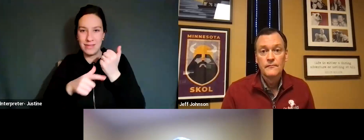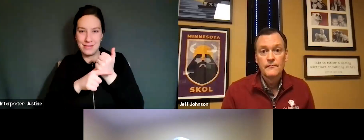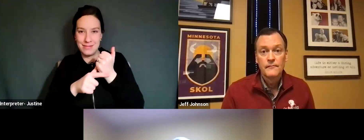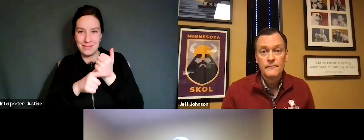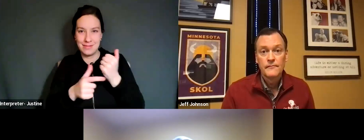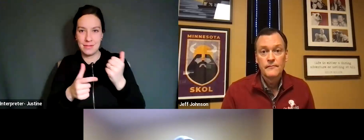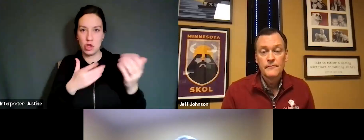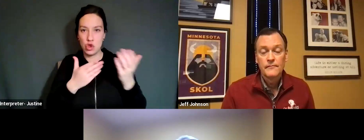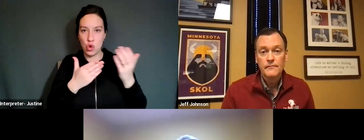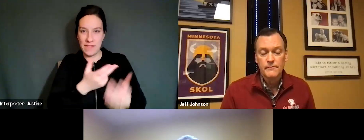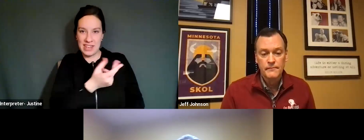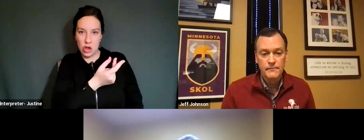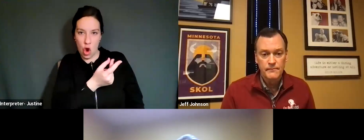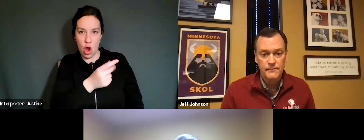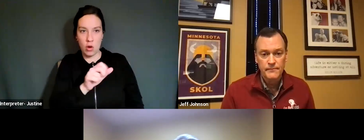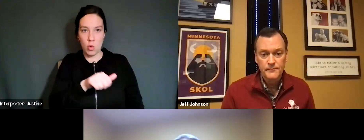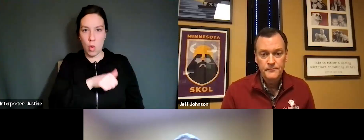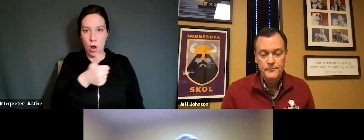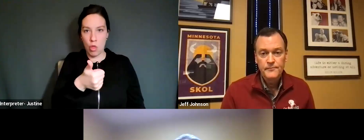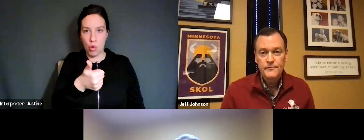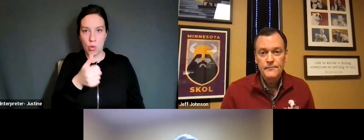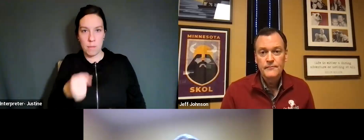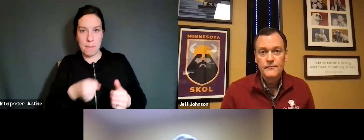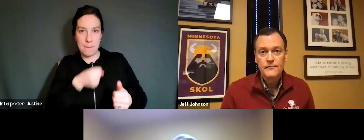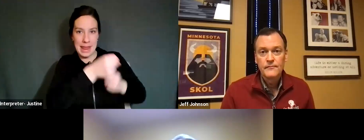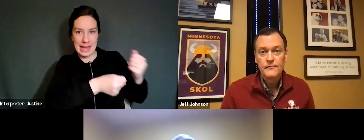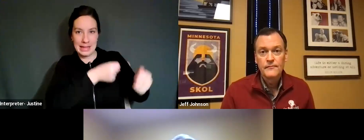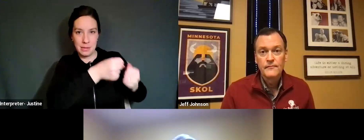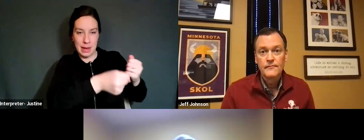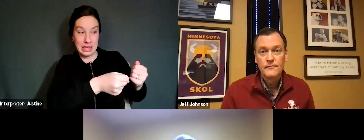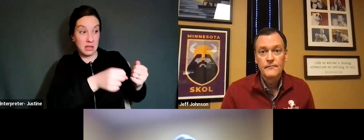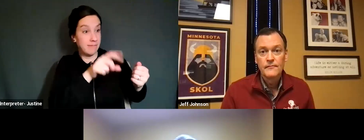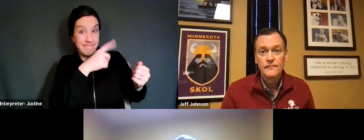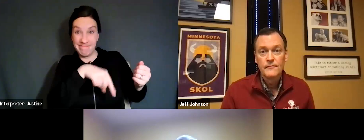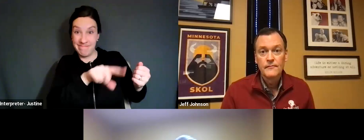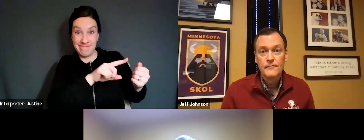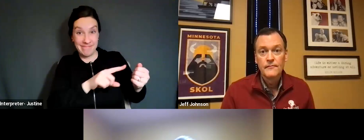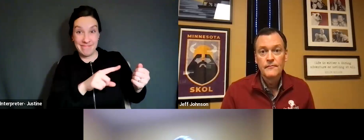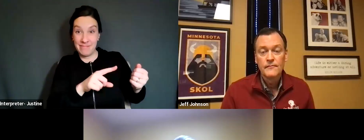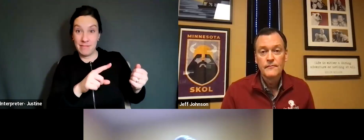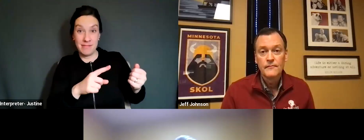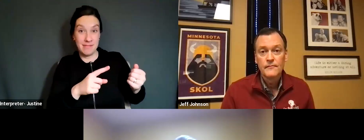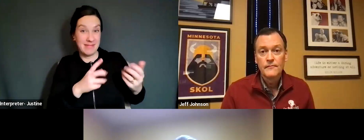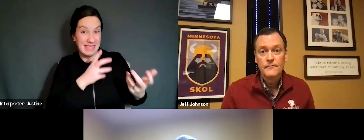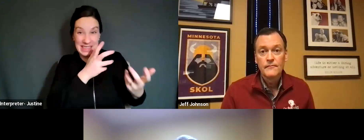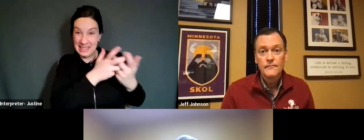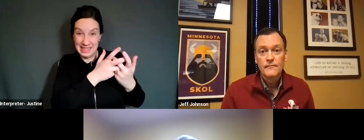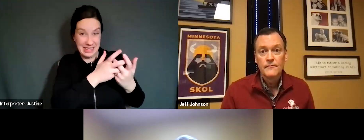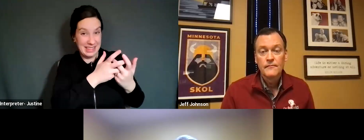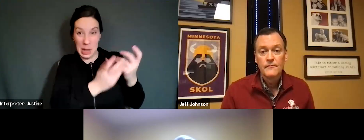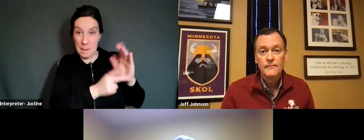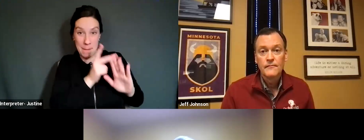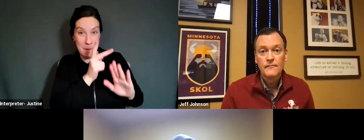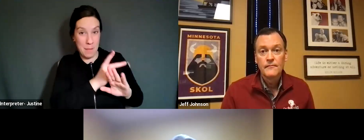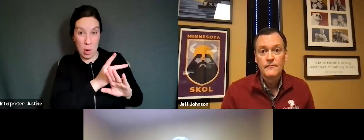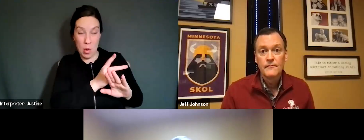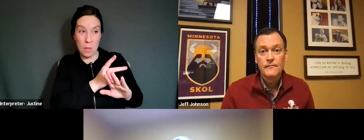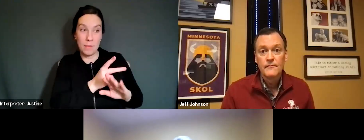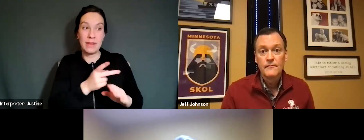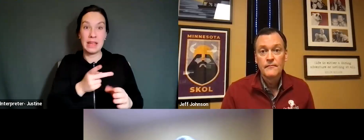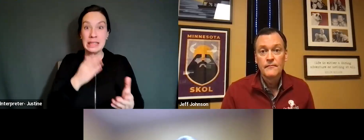placements, but for whatever reason, if they don't work out, you know, and are going to be career changed,